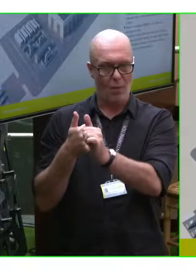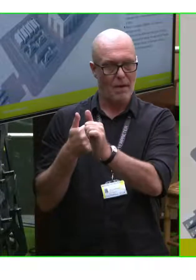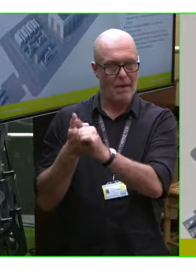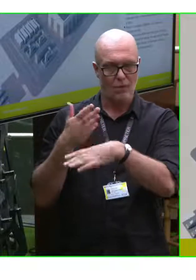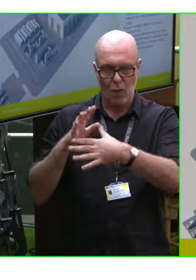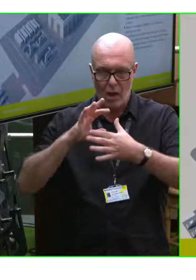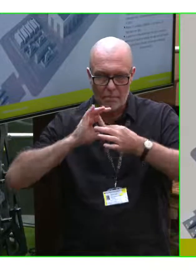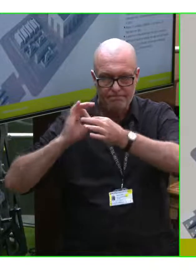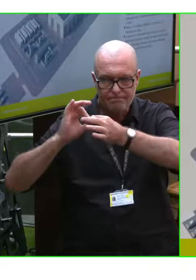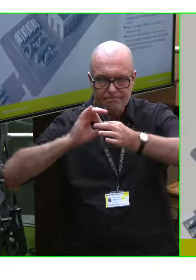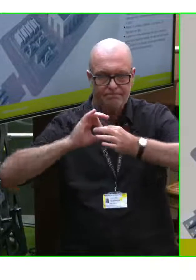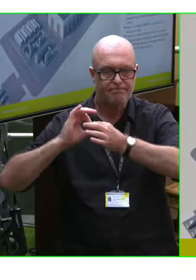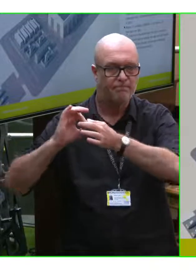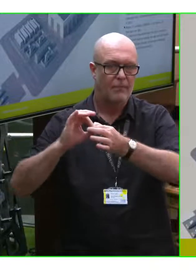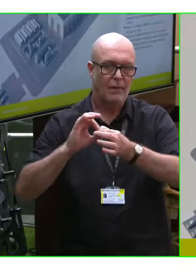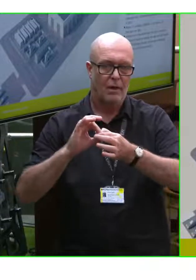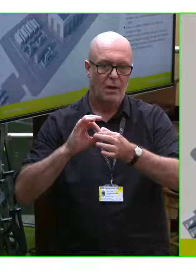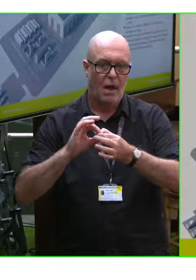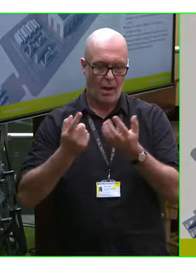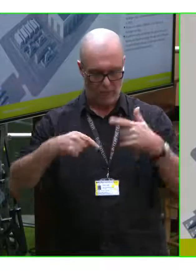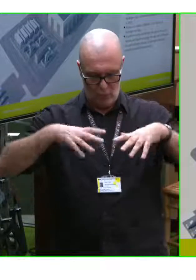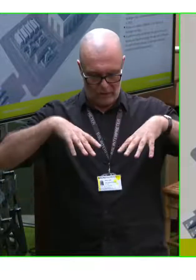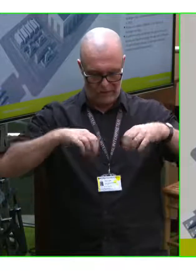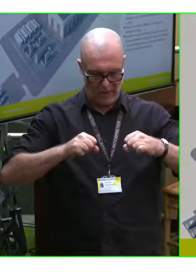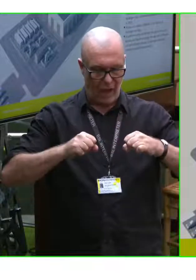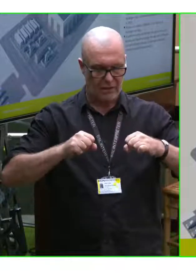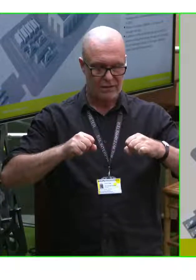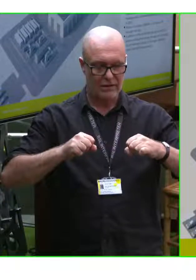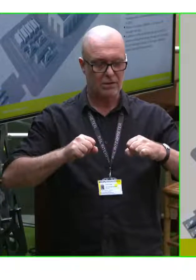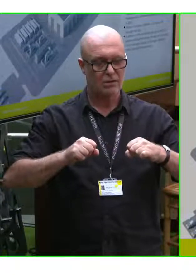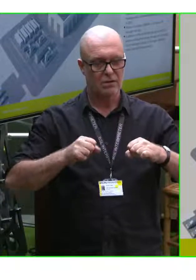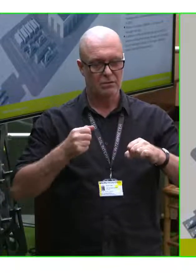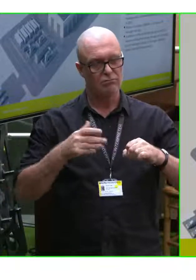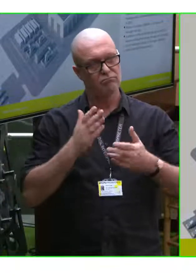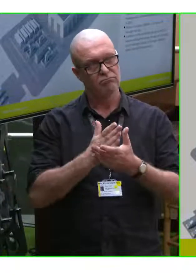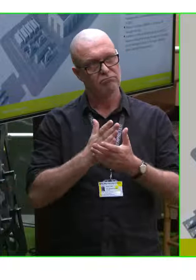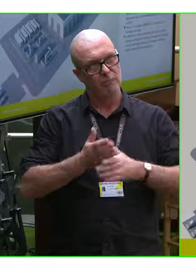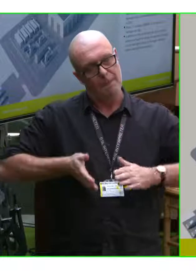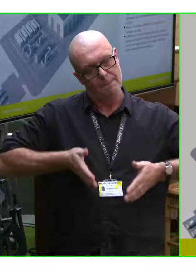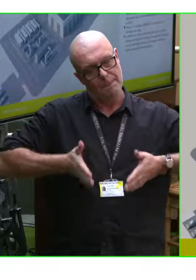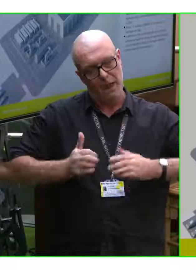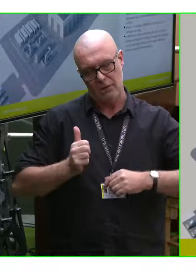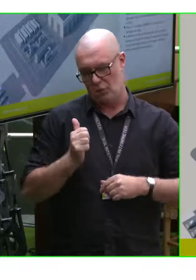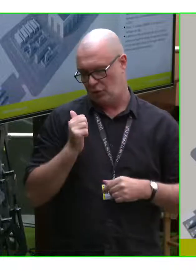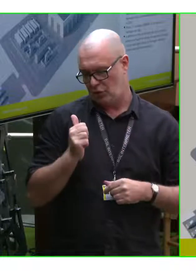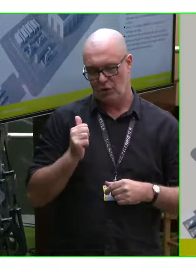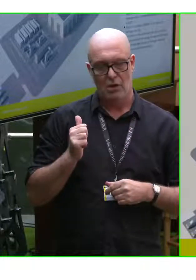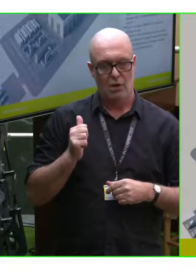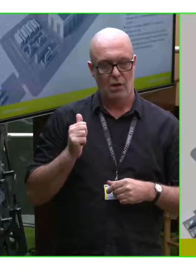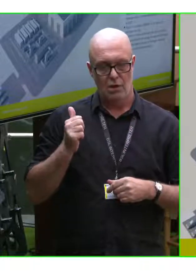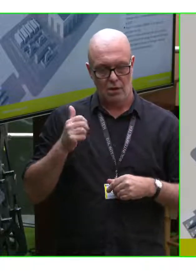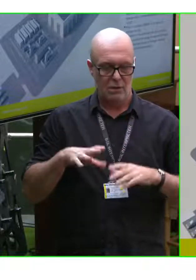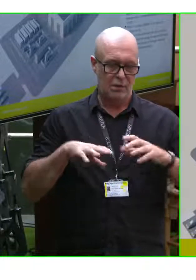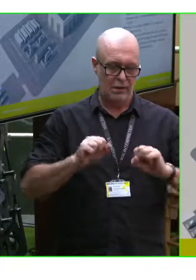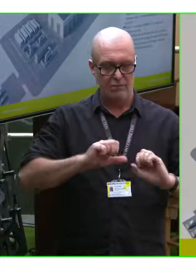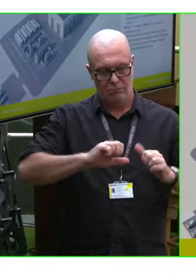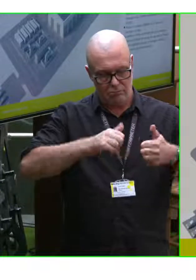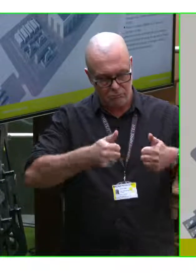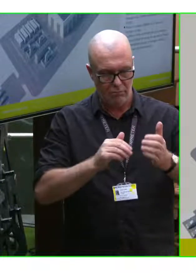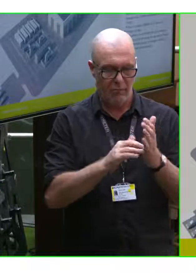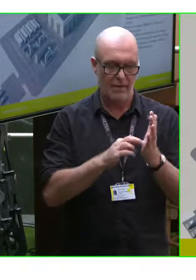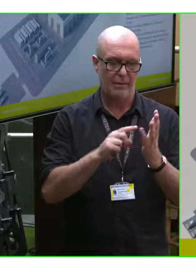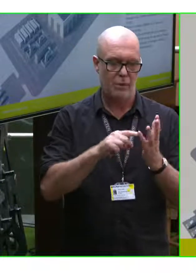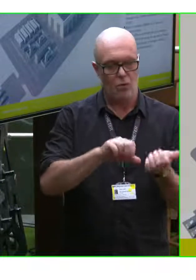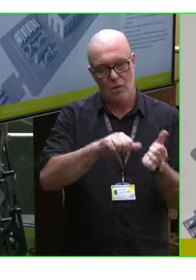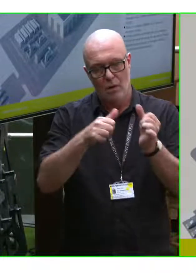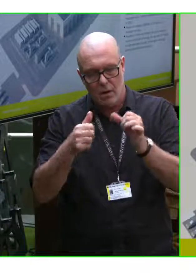you look at the partners that are on there. We started this as an ambition back in March. That's led to an MOU. That's led to this project going into formal planning with